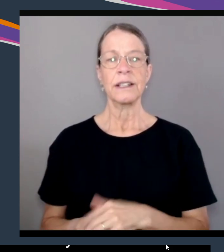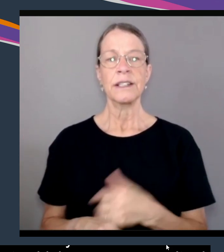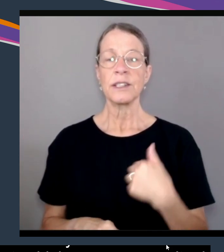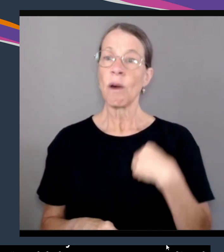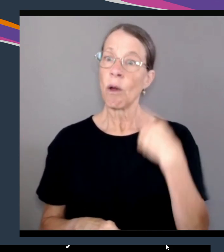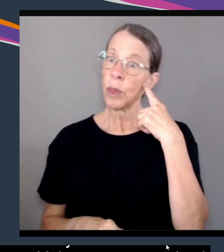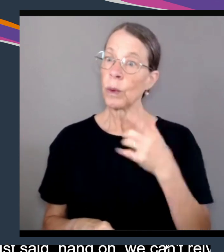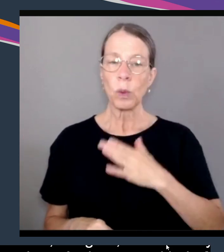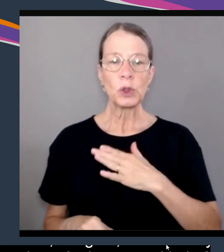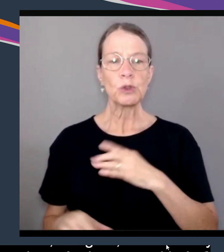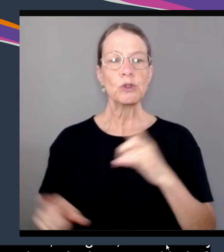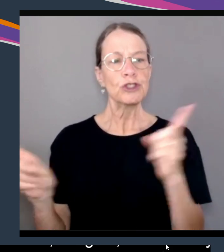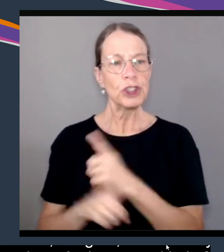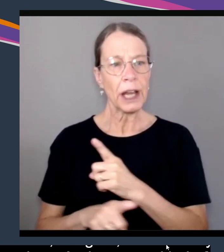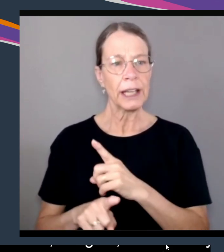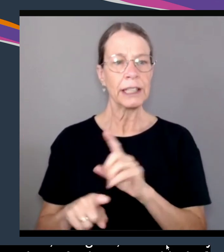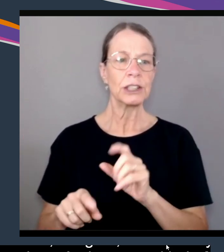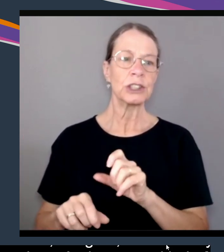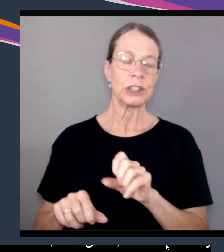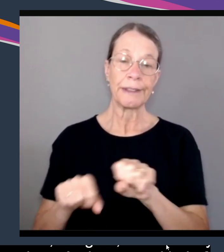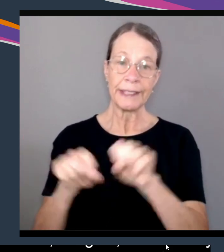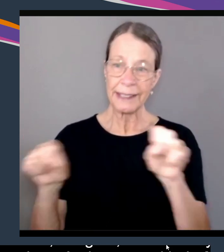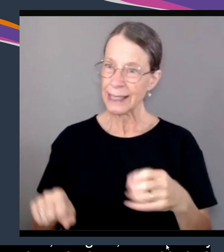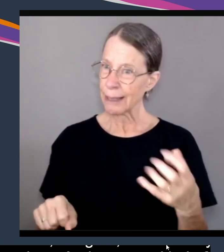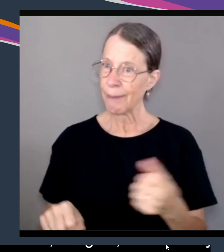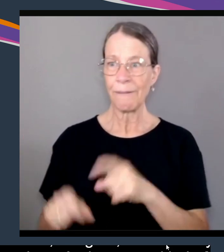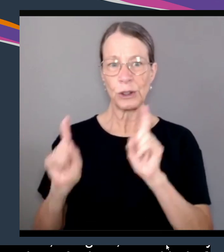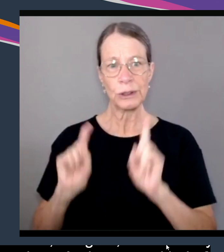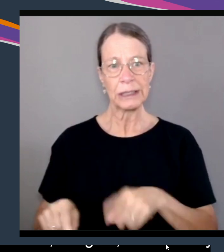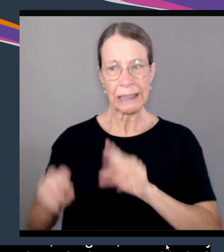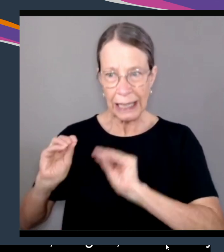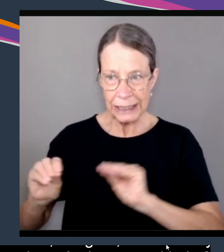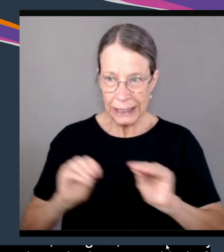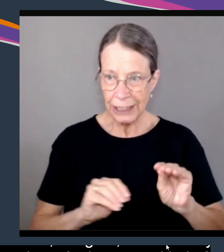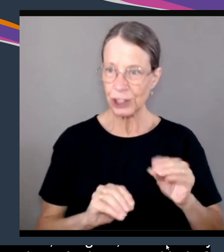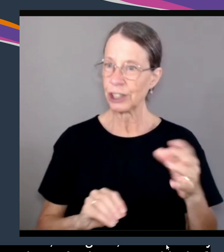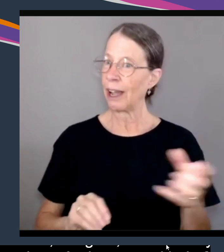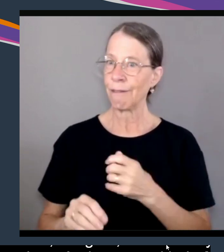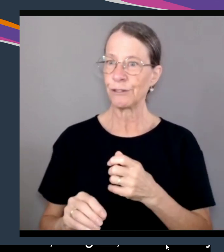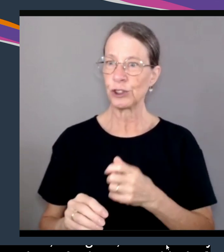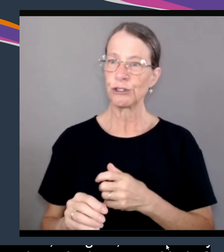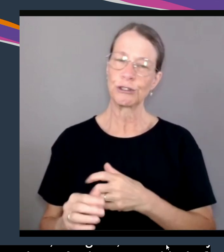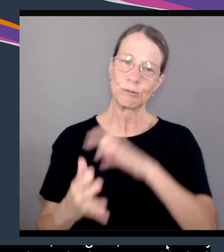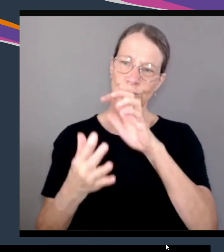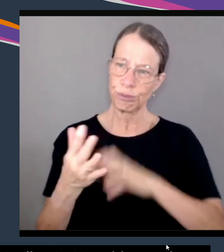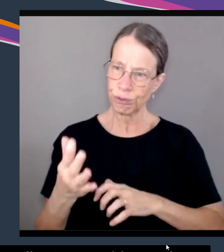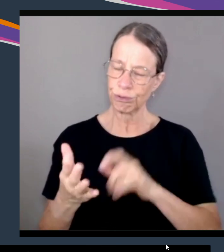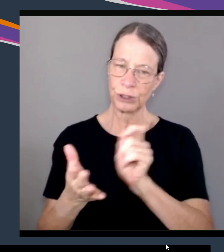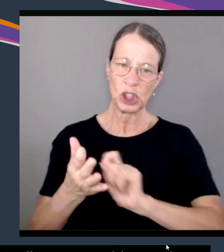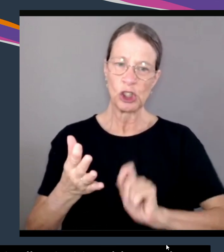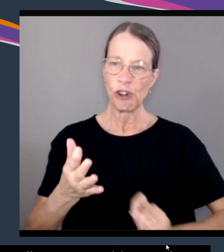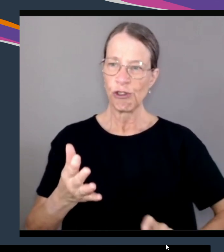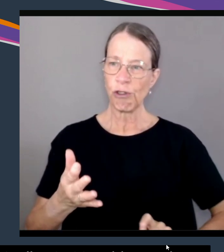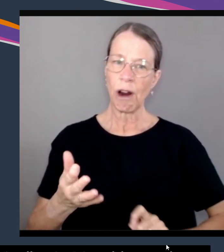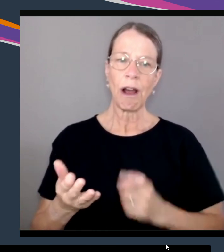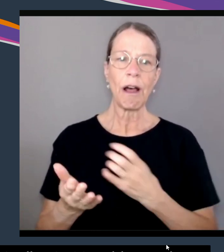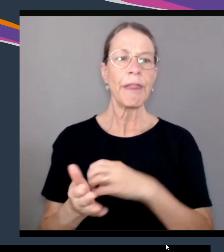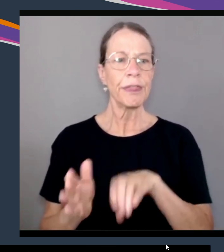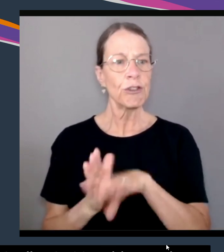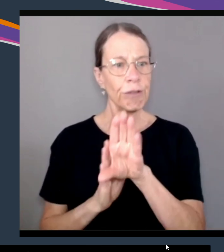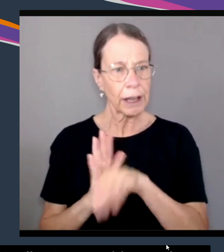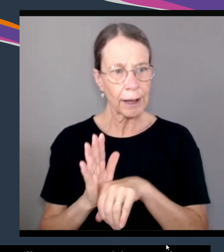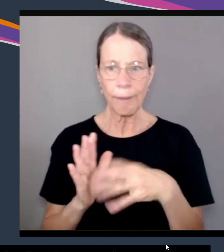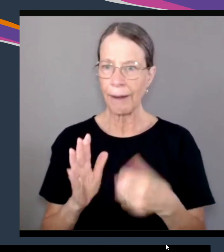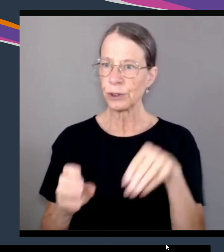writing the curriculum, and that means we play in the research space. So we came up with the idea, and we had one research question. We went to as